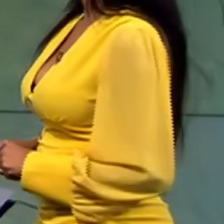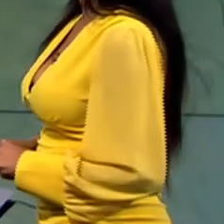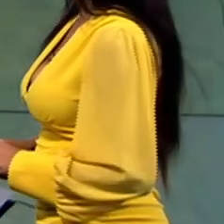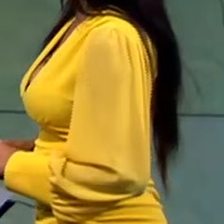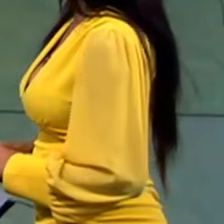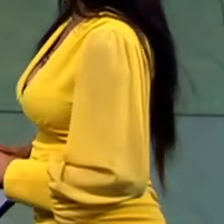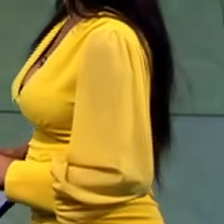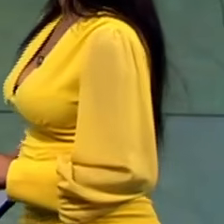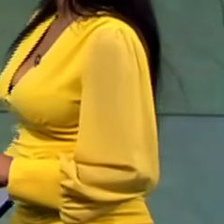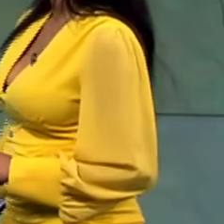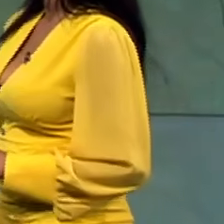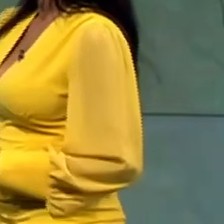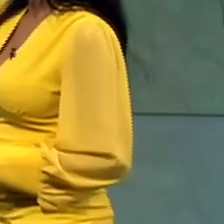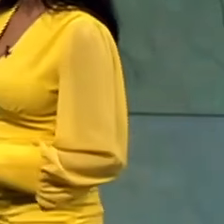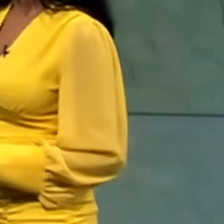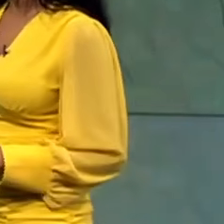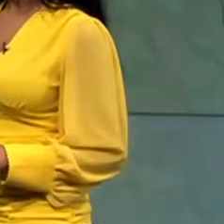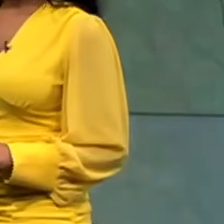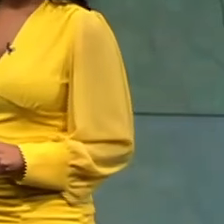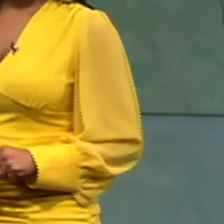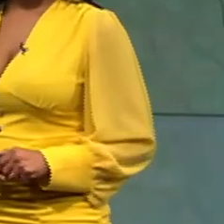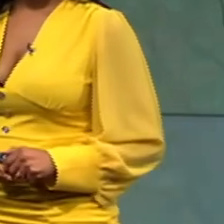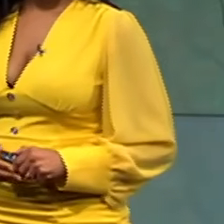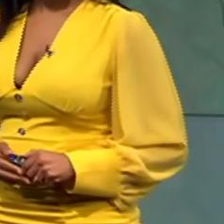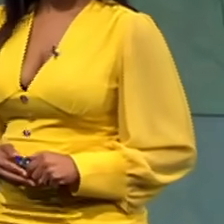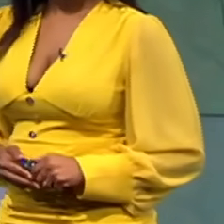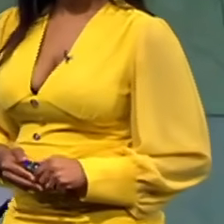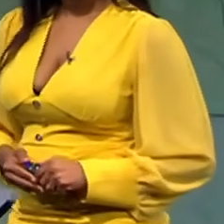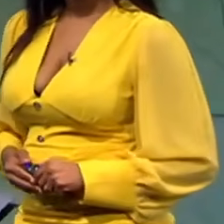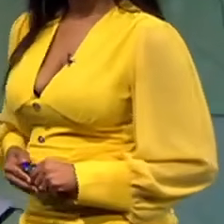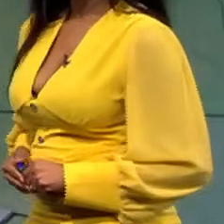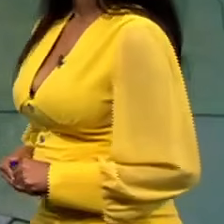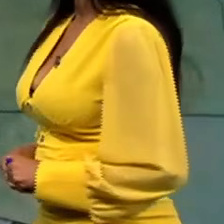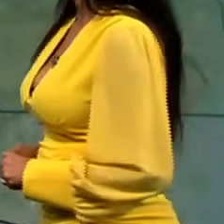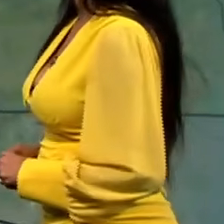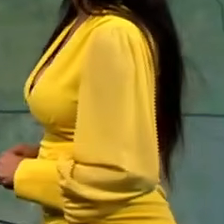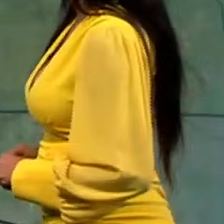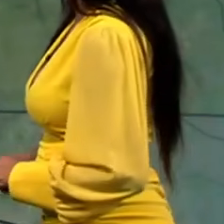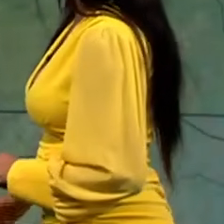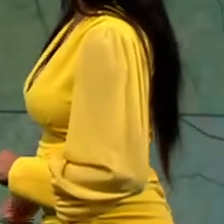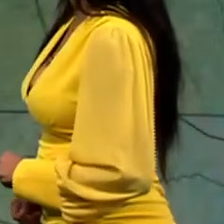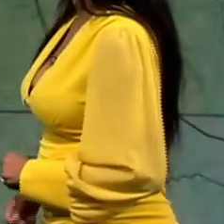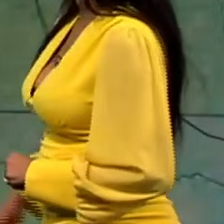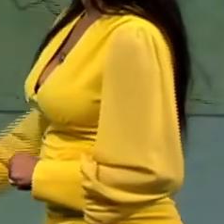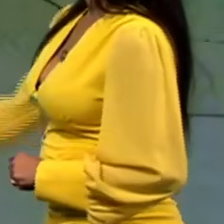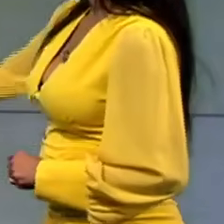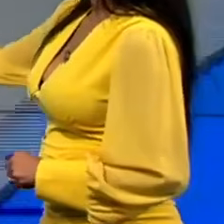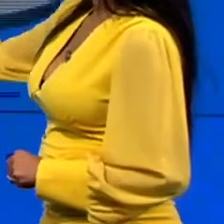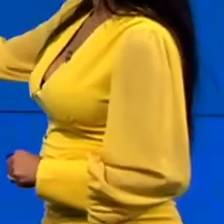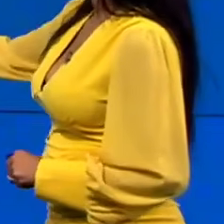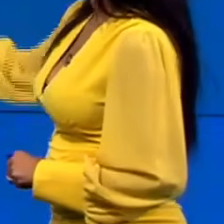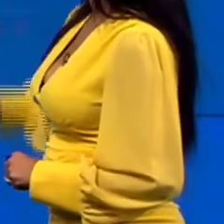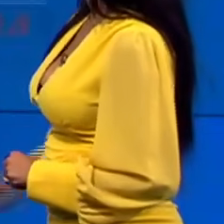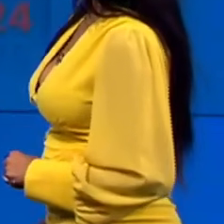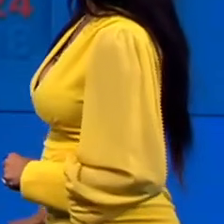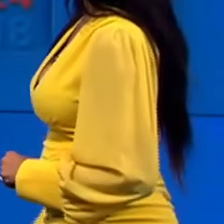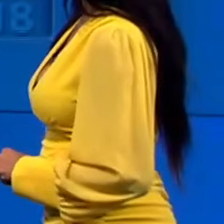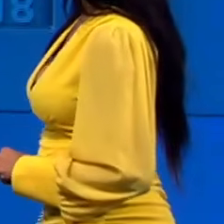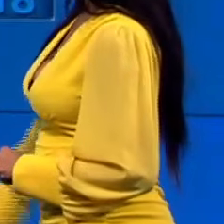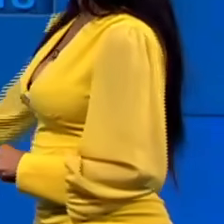di le 8 go a go di le 20 Emalahleni ke re gata di le 10 go a go di le 20 mo Thapameng re bela profense